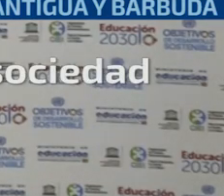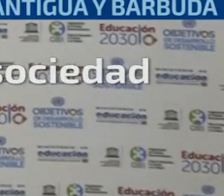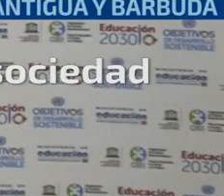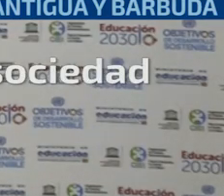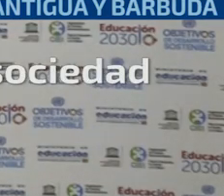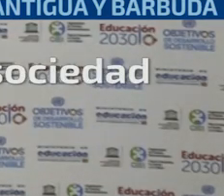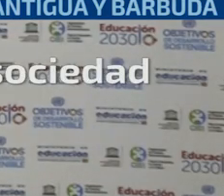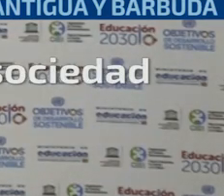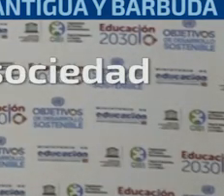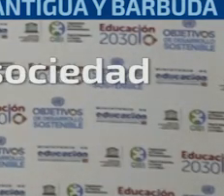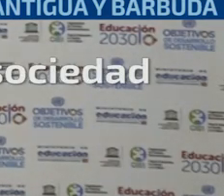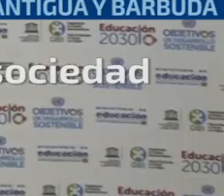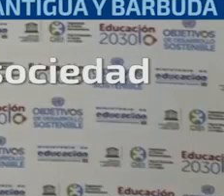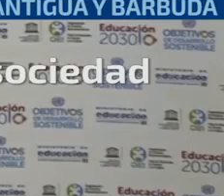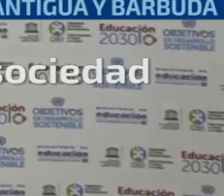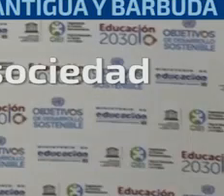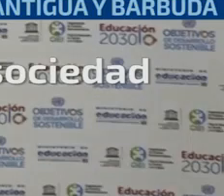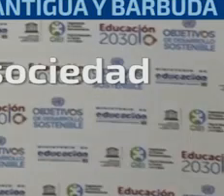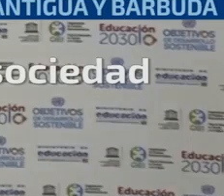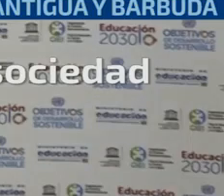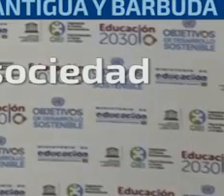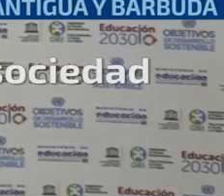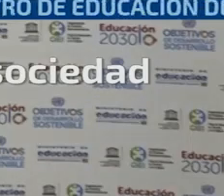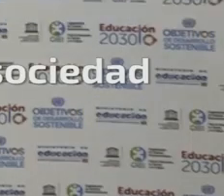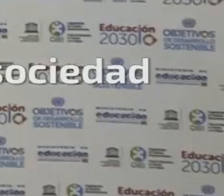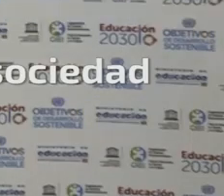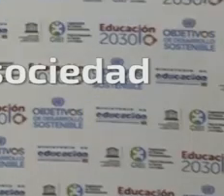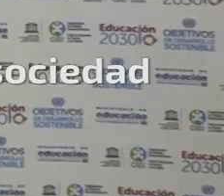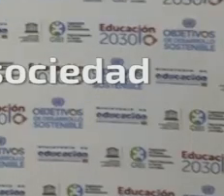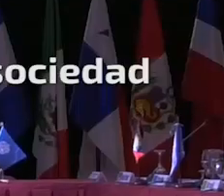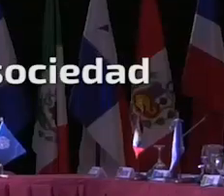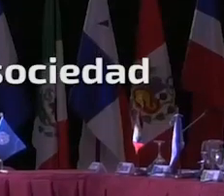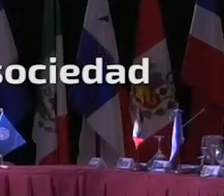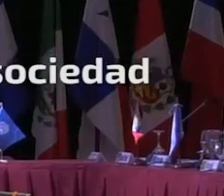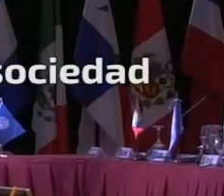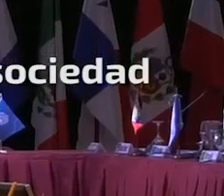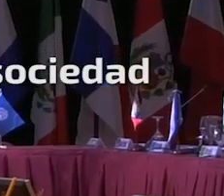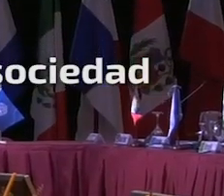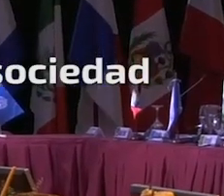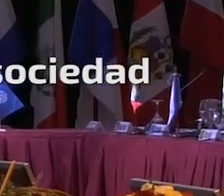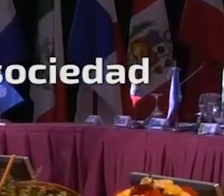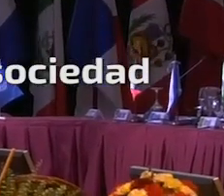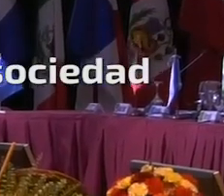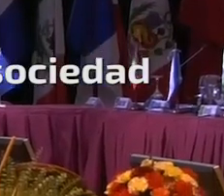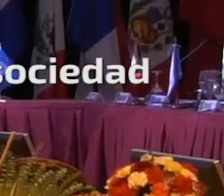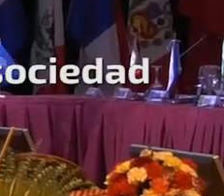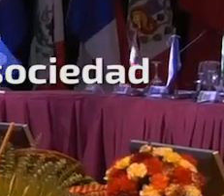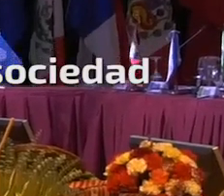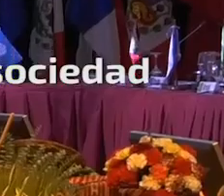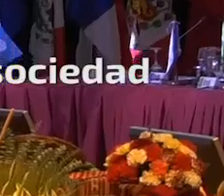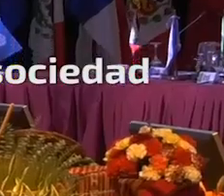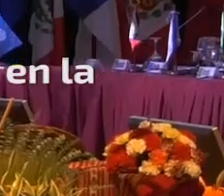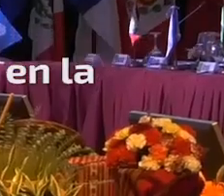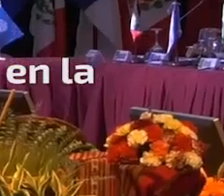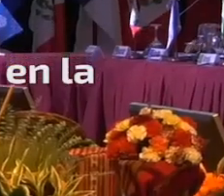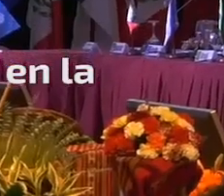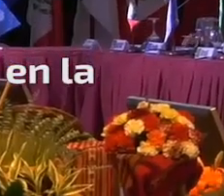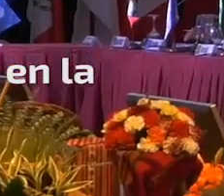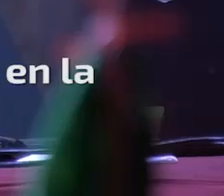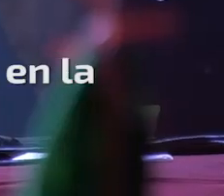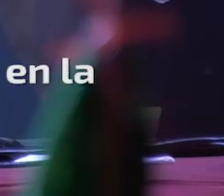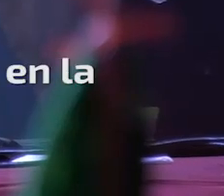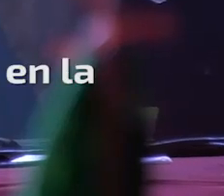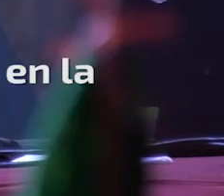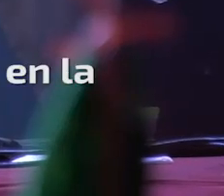essential, primarily because it helps us to be able to identify issues such as bureaucratic impediments, financial challenges, and just